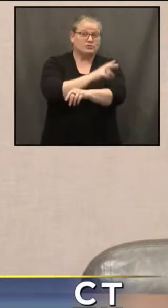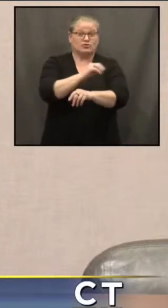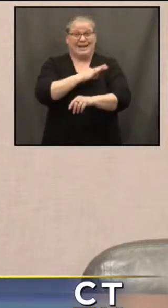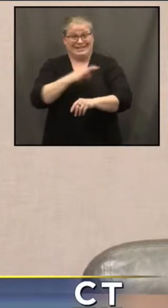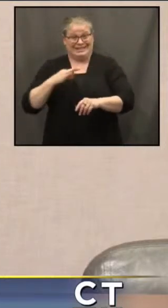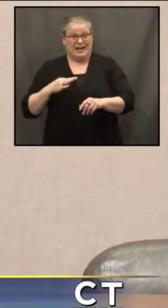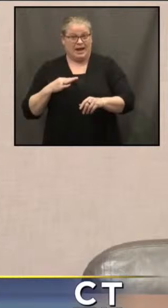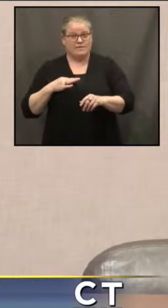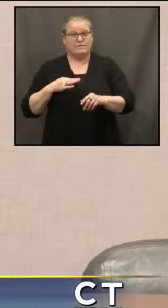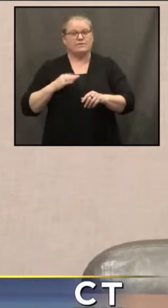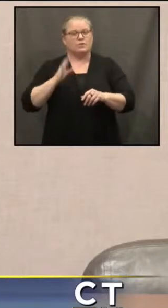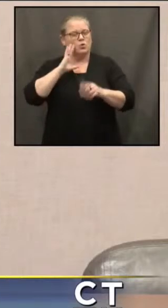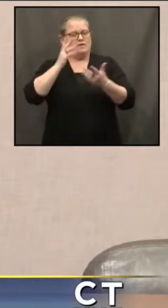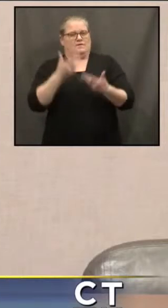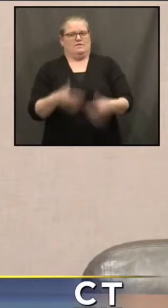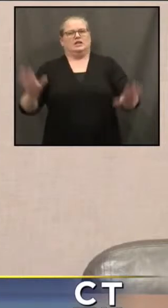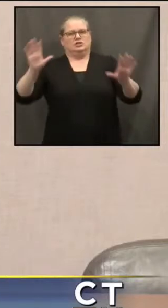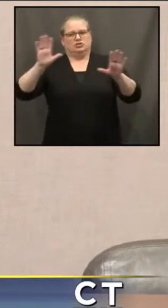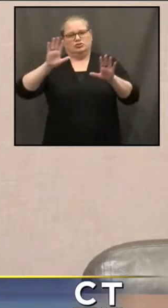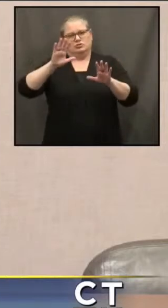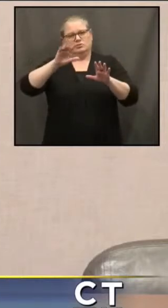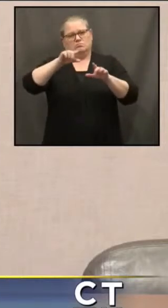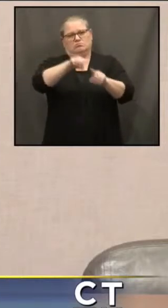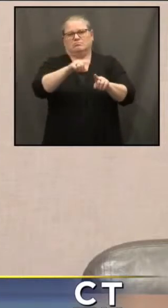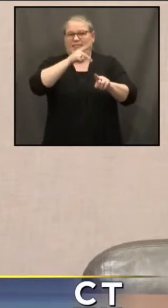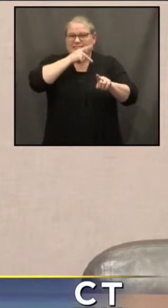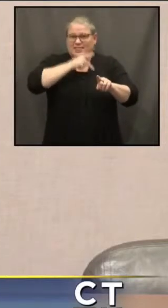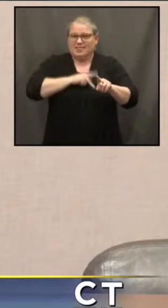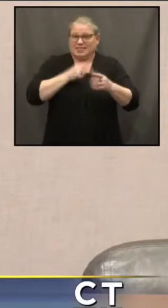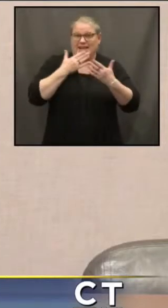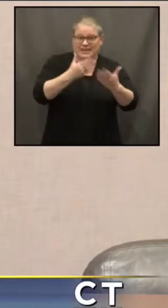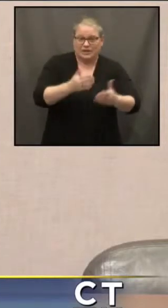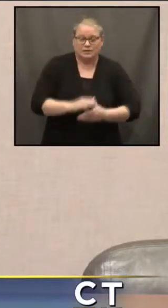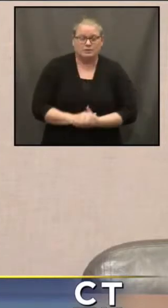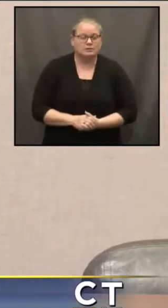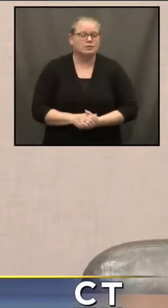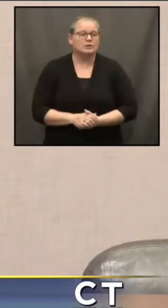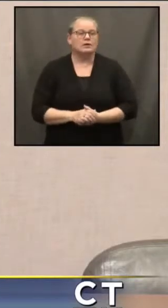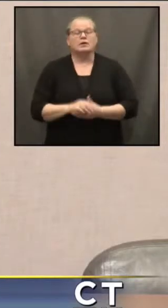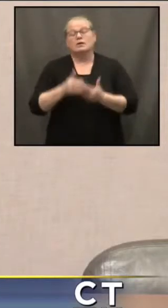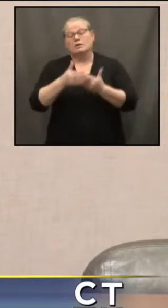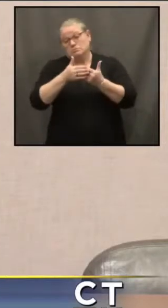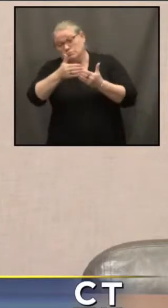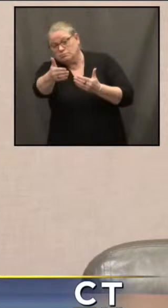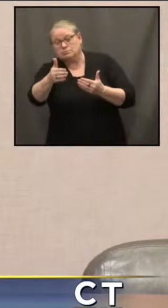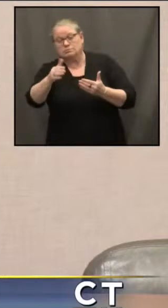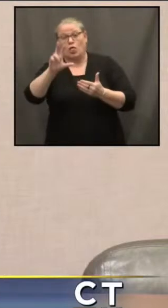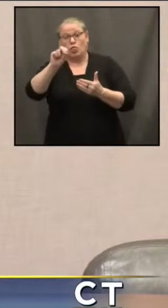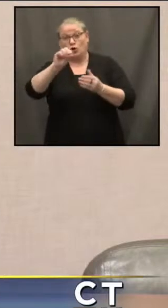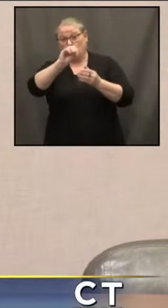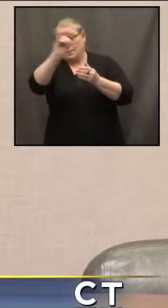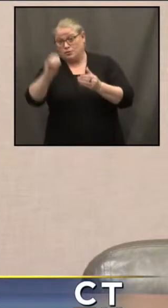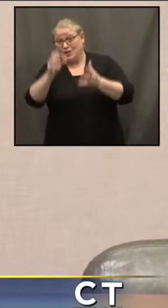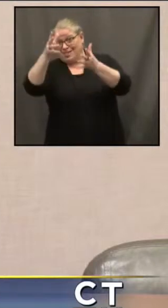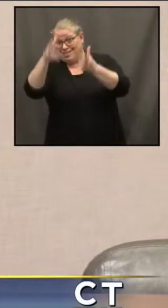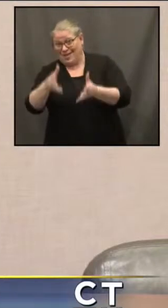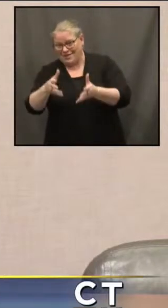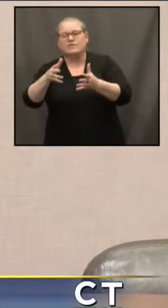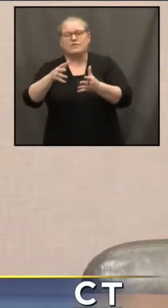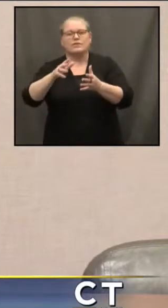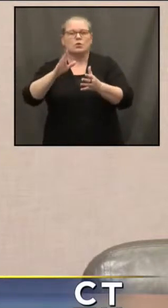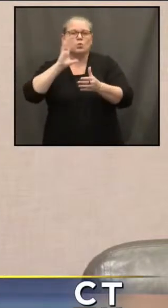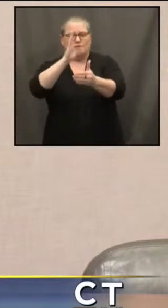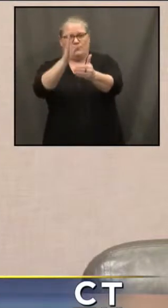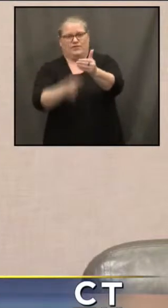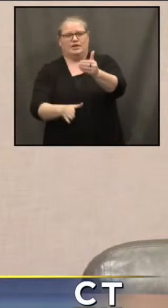The remaining are the ones that we are helping to get done with a booster clinic by December 15th. So we are very much on